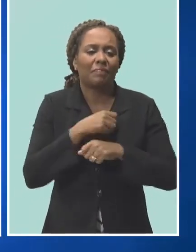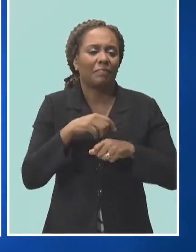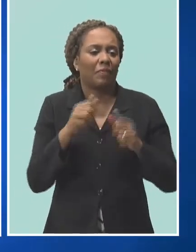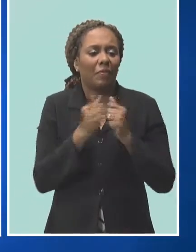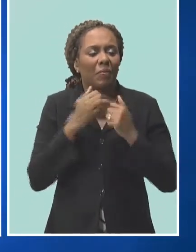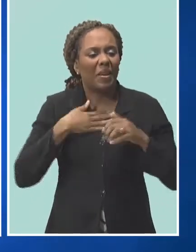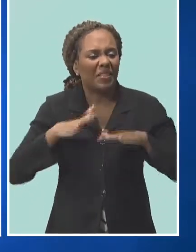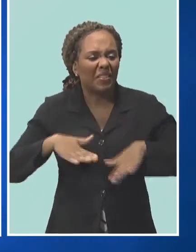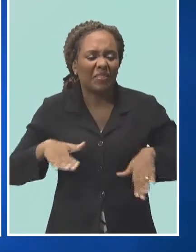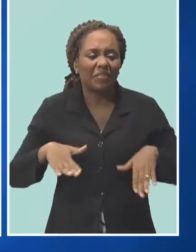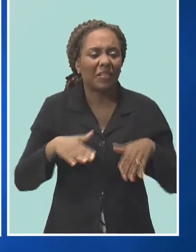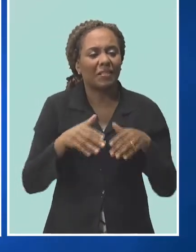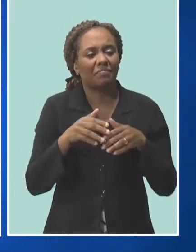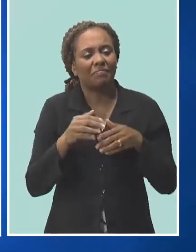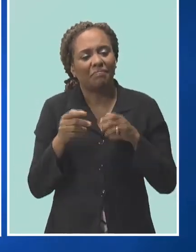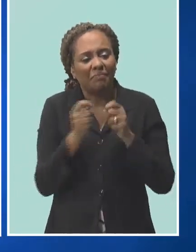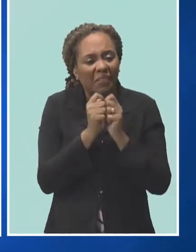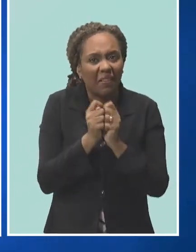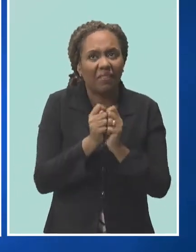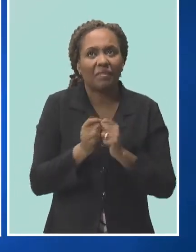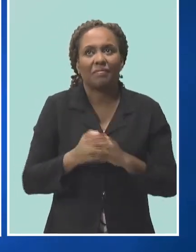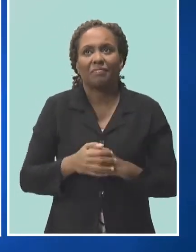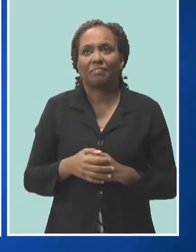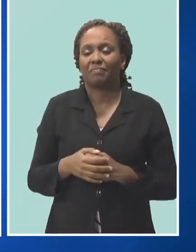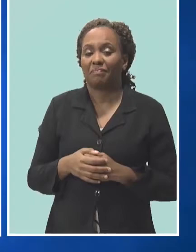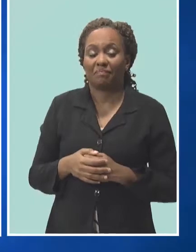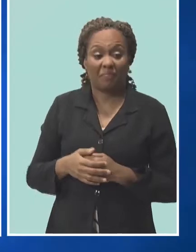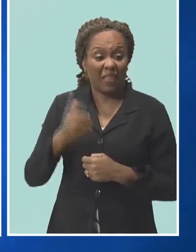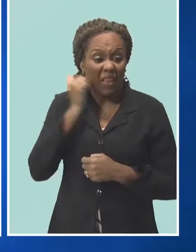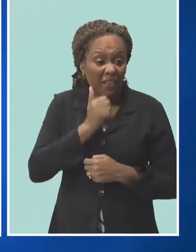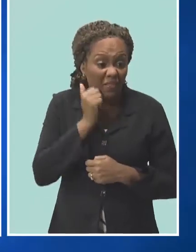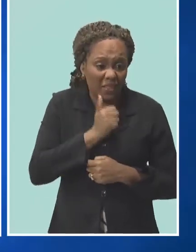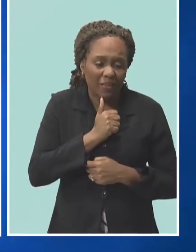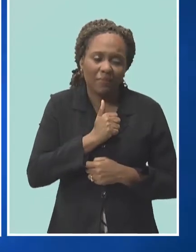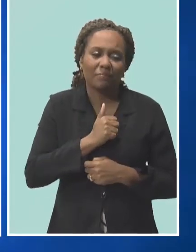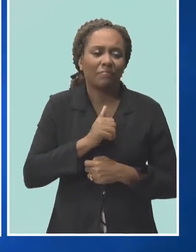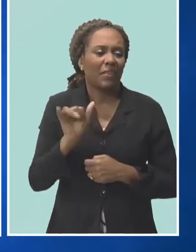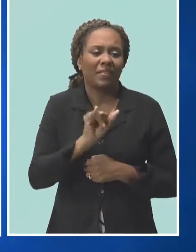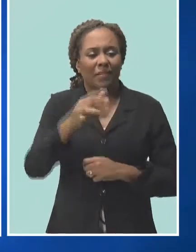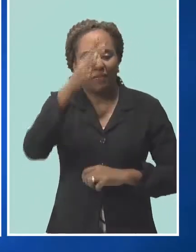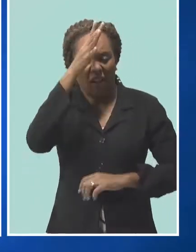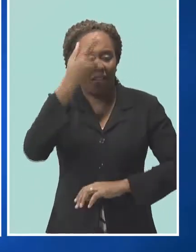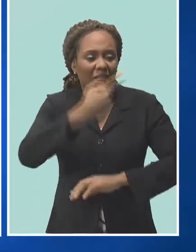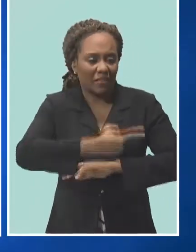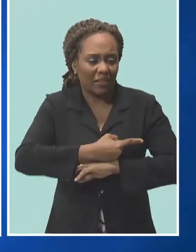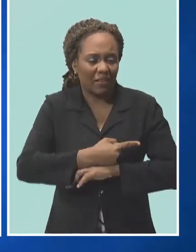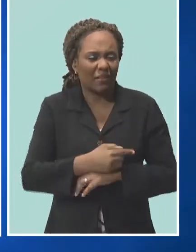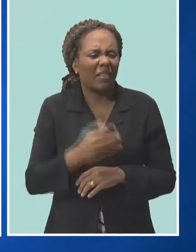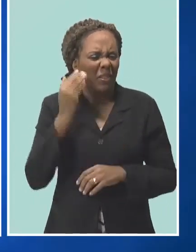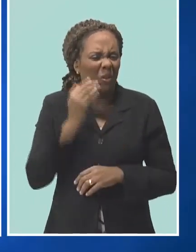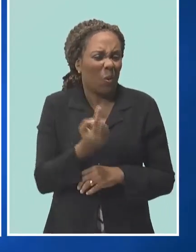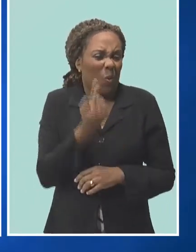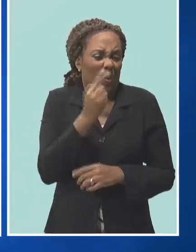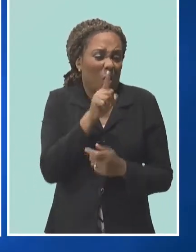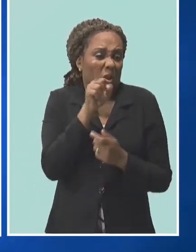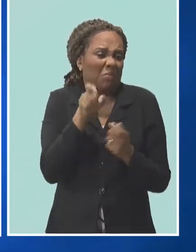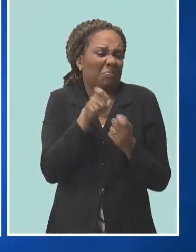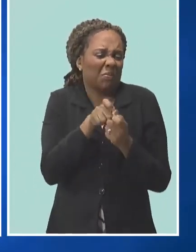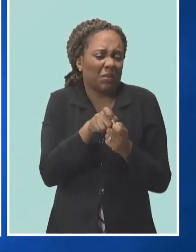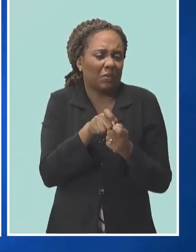company, that's all. Every day is Father's Day. But as the world put it as one particular day, I